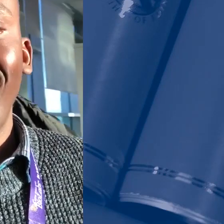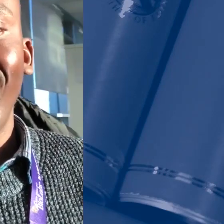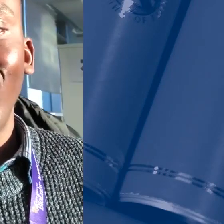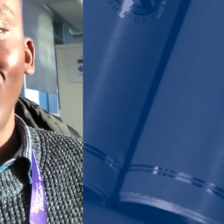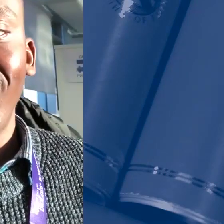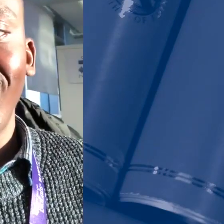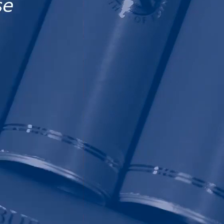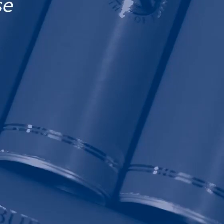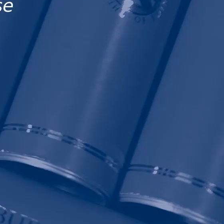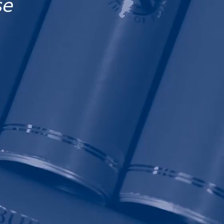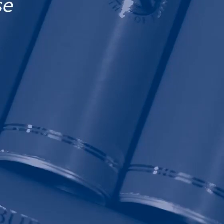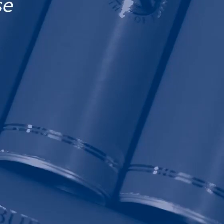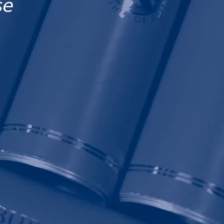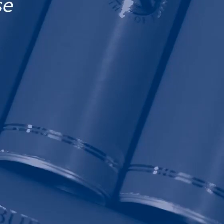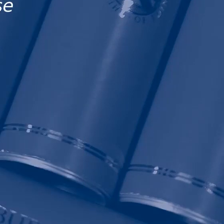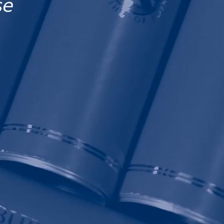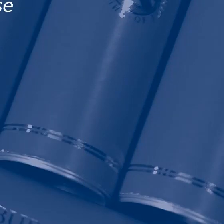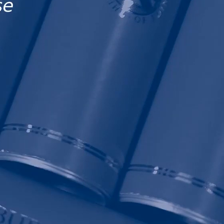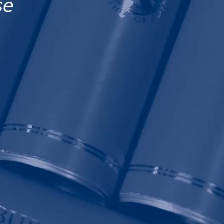with distinction.